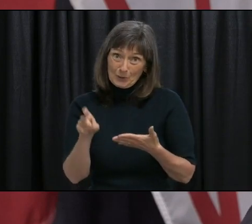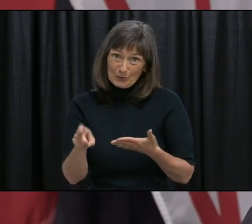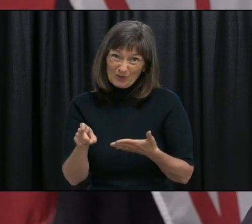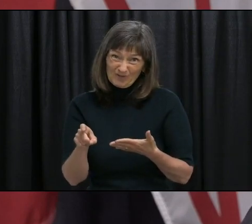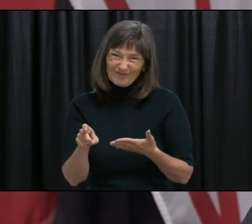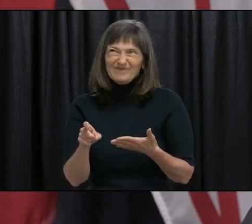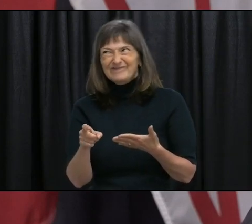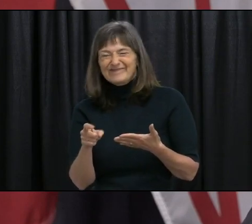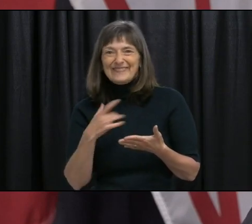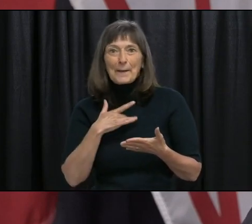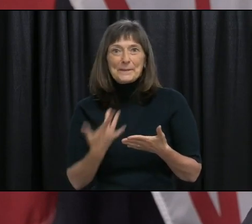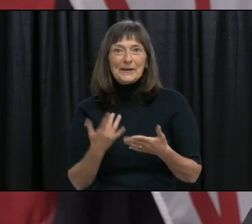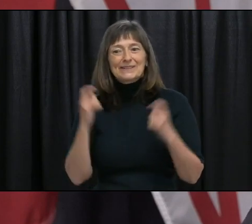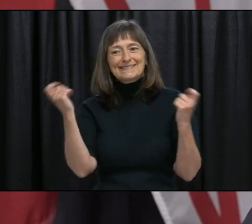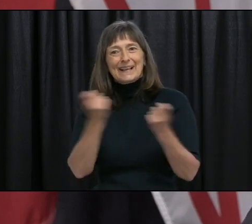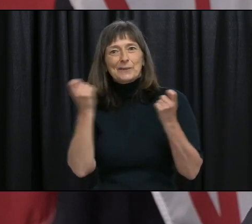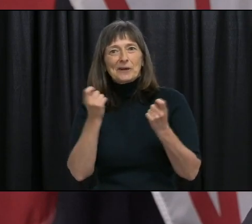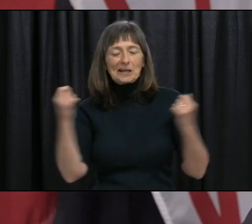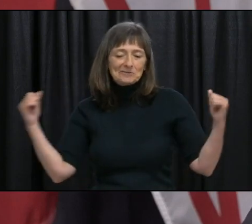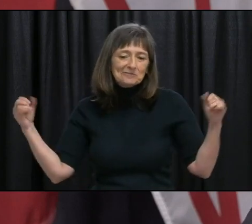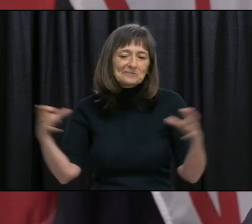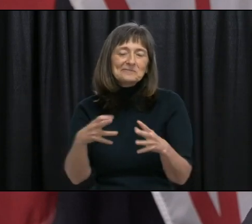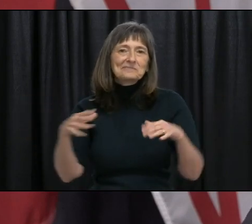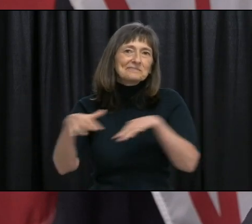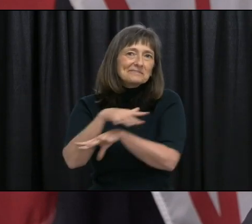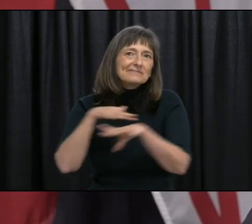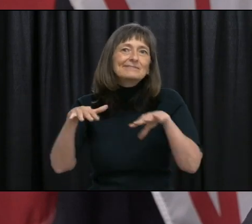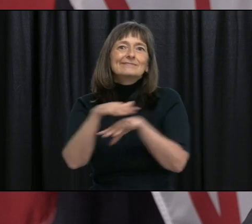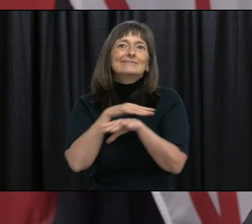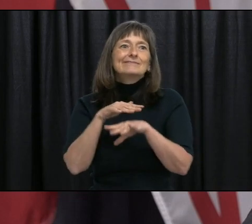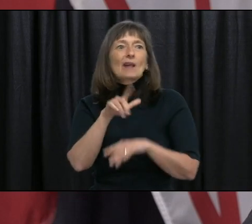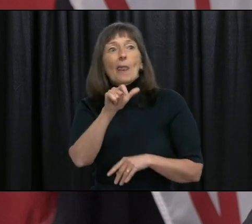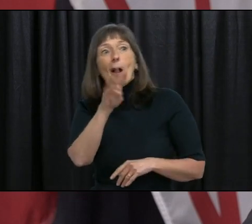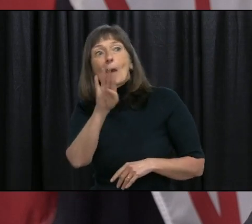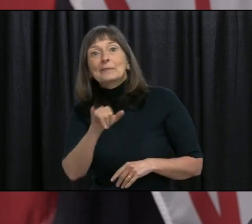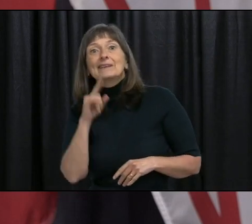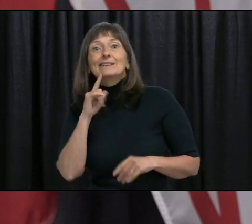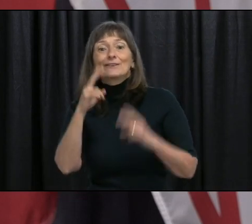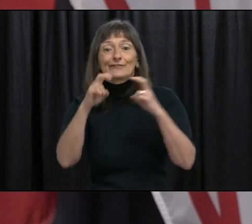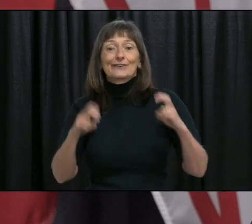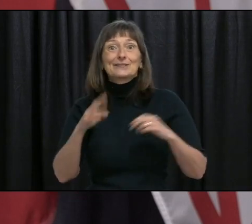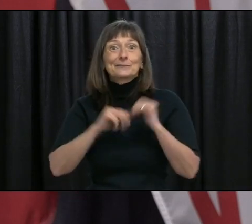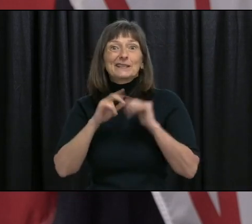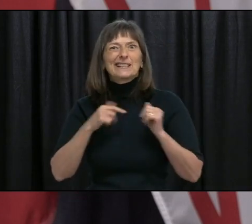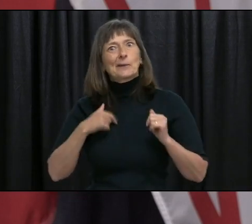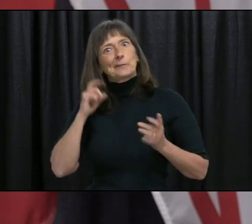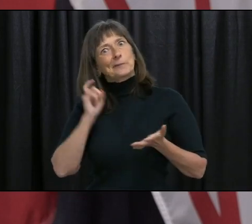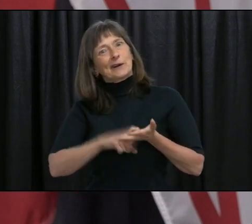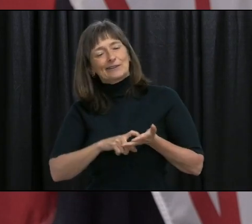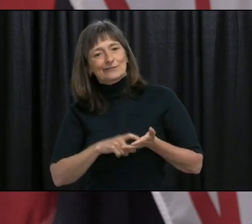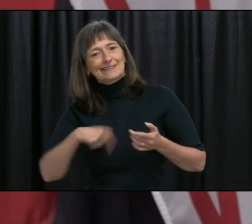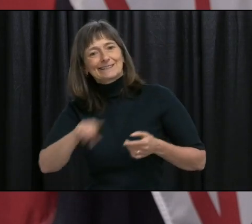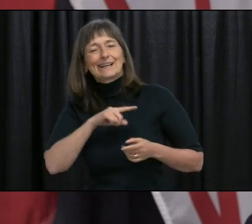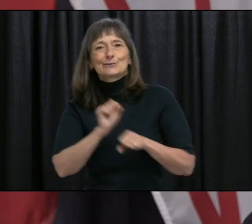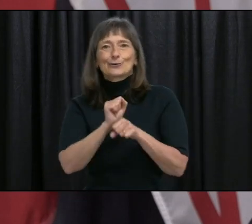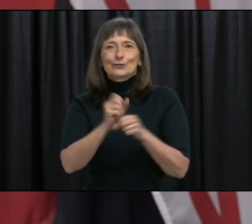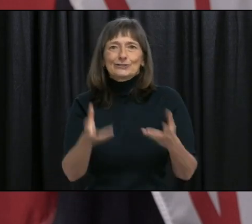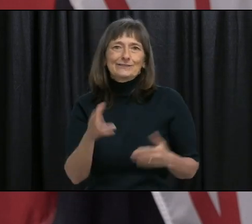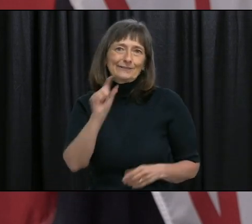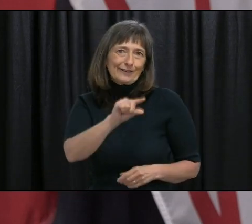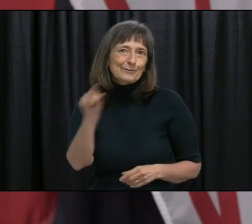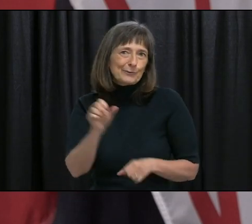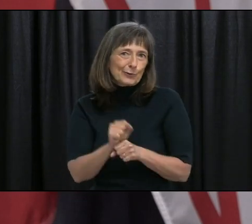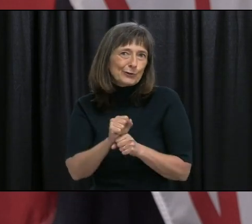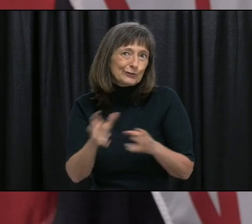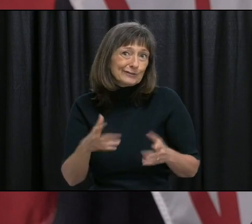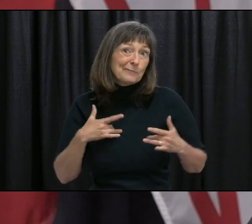typically come together in celebration. We would hold a main event in the lobby of Confederation Building to recognize the awesome employees that we have that